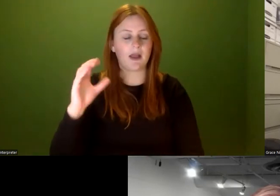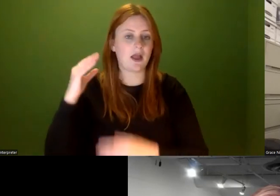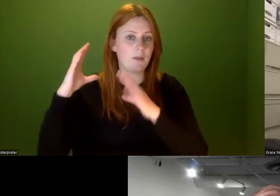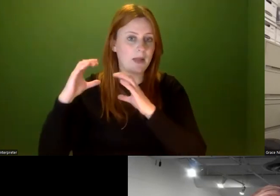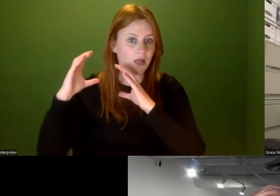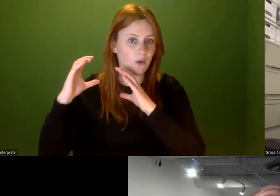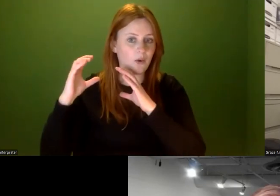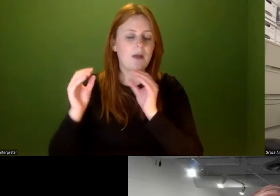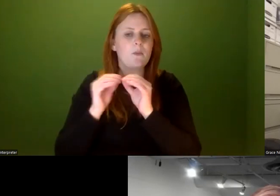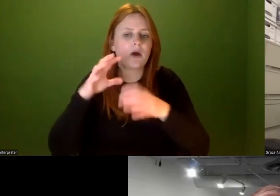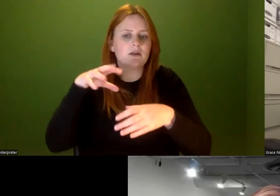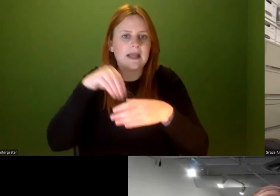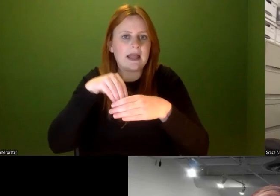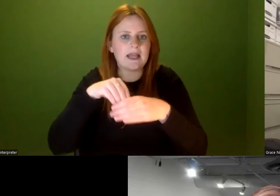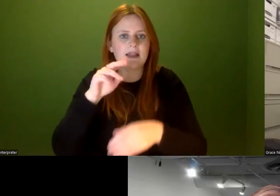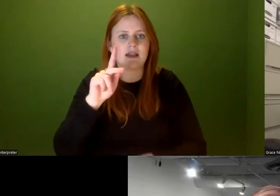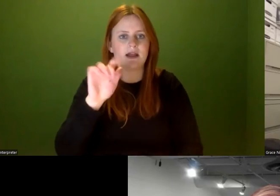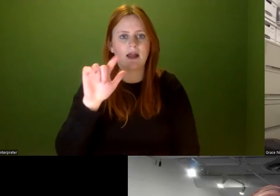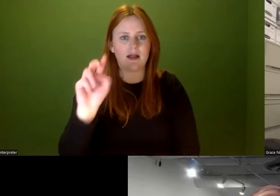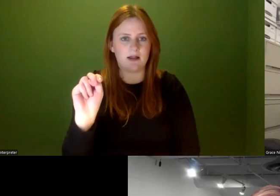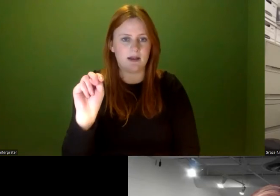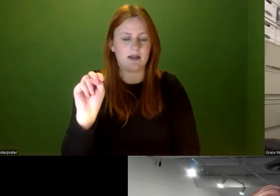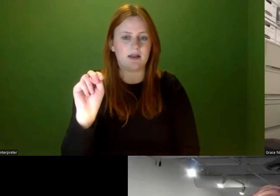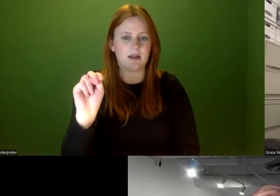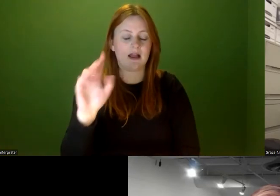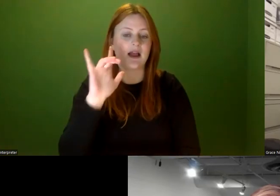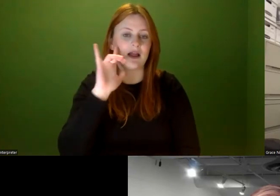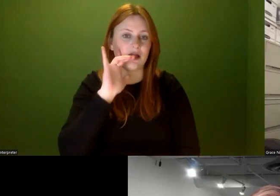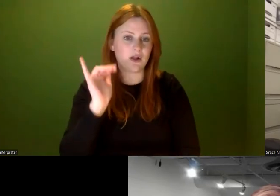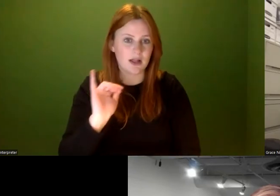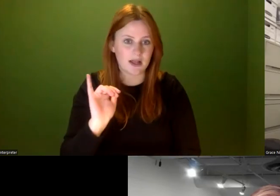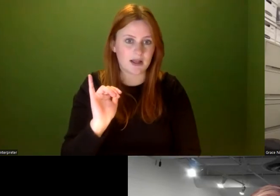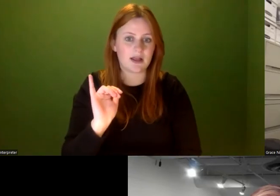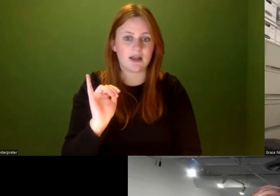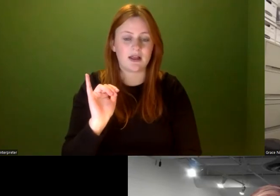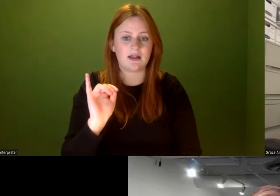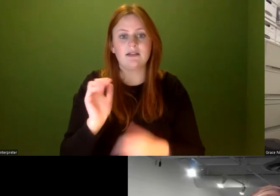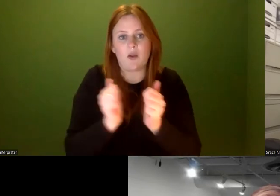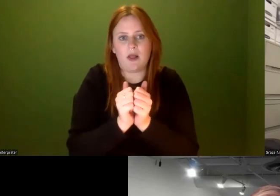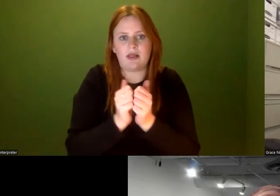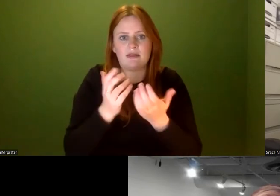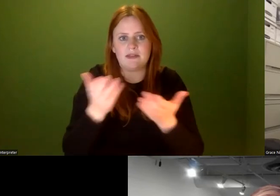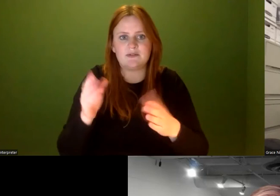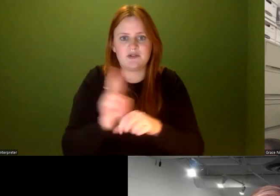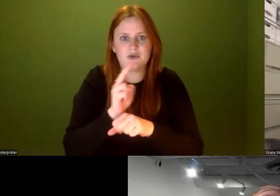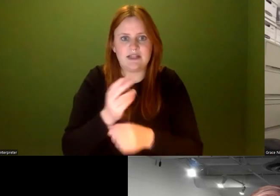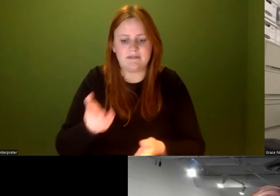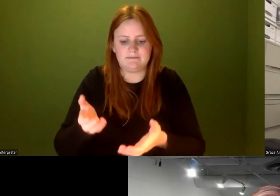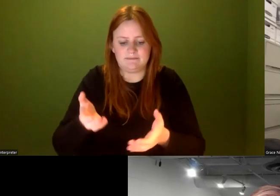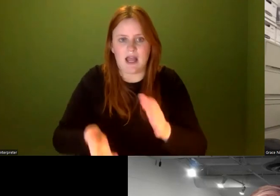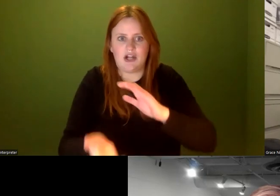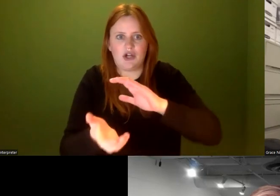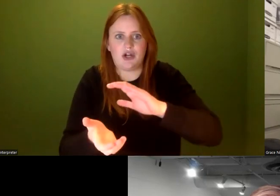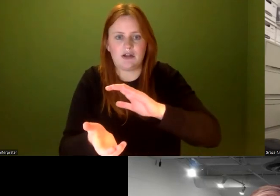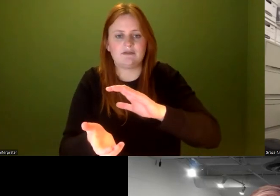kiln. And it very much looked like, with the props I was using there just to keep it up, because it